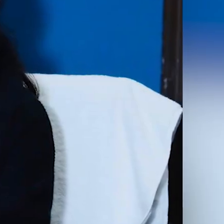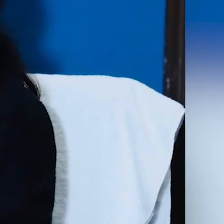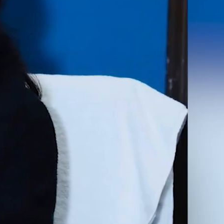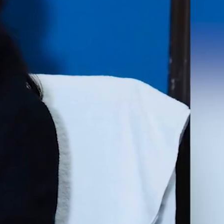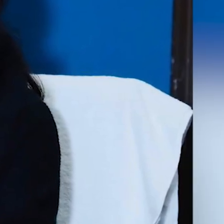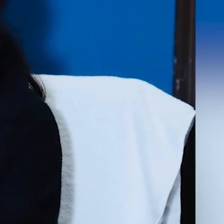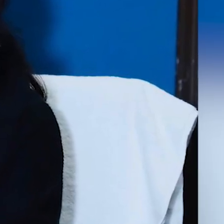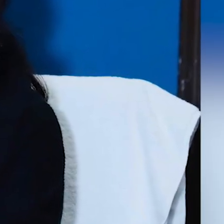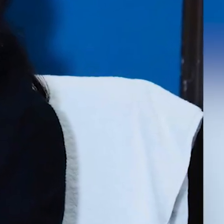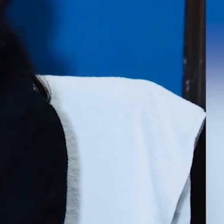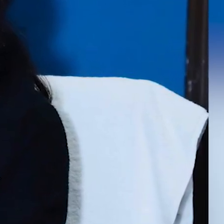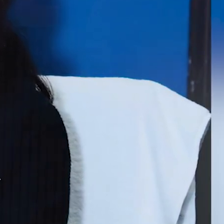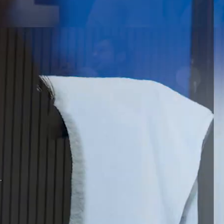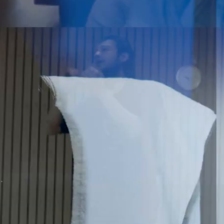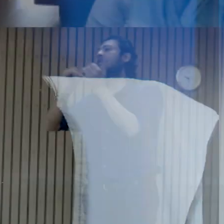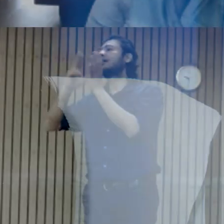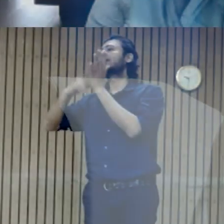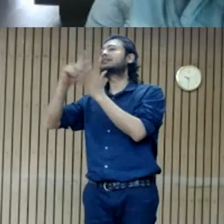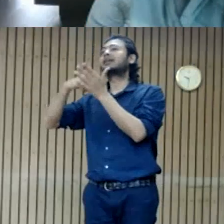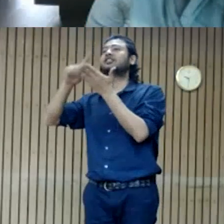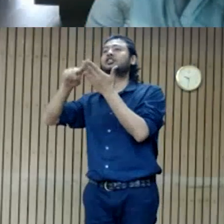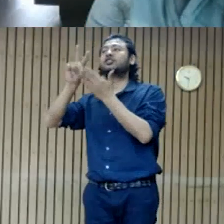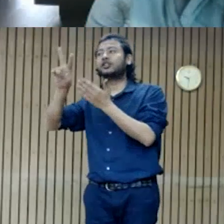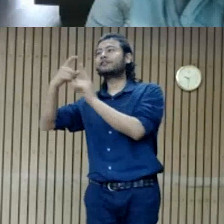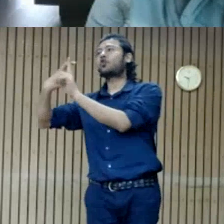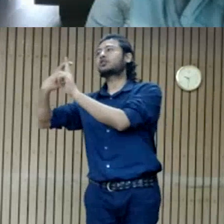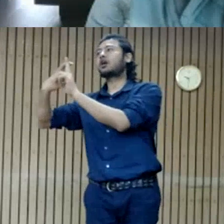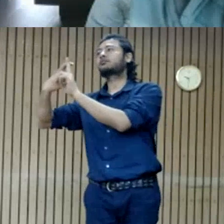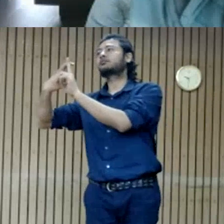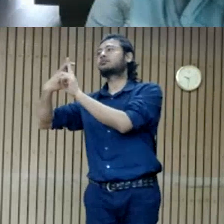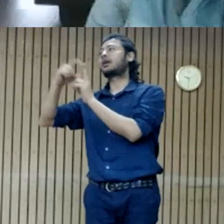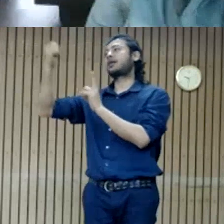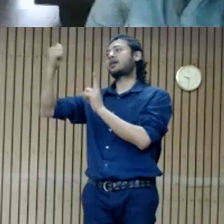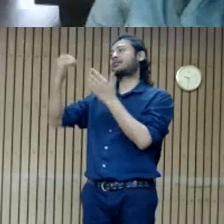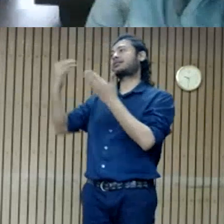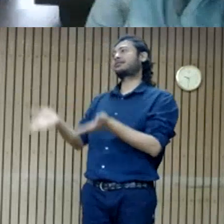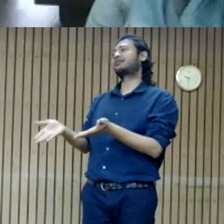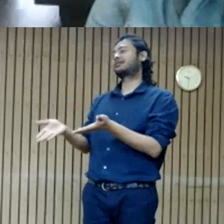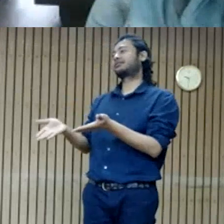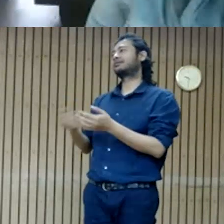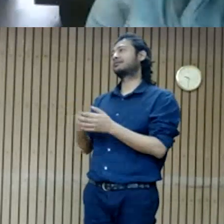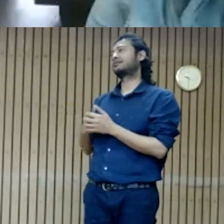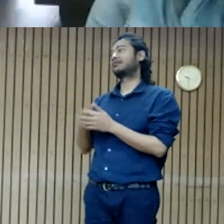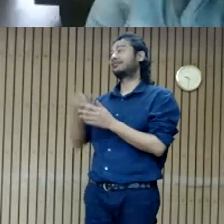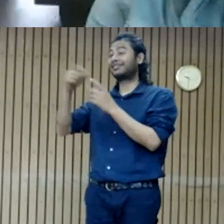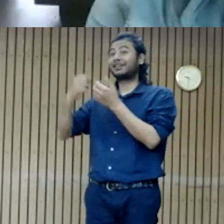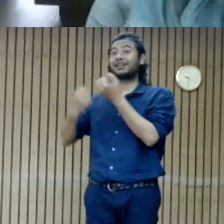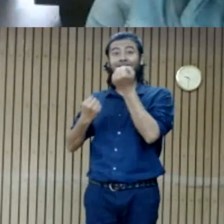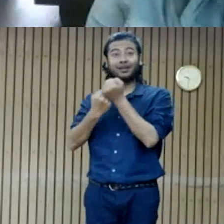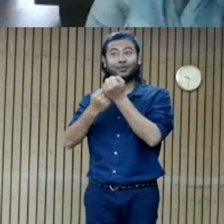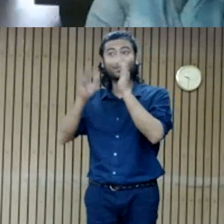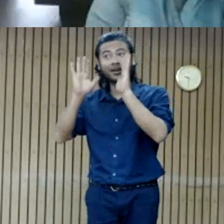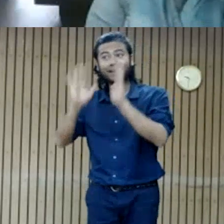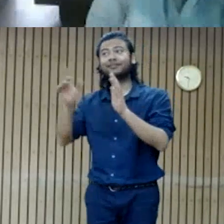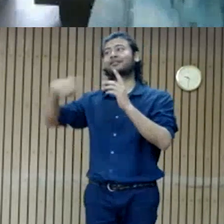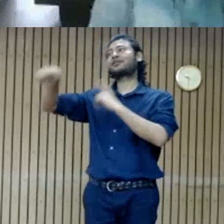mtech dr alka rao principal scientist and the event coordinator welcomed all guests present at the venue and